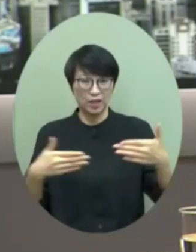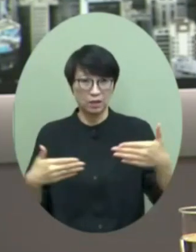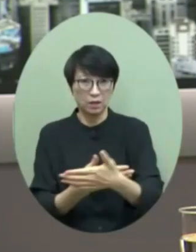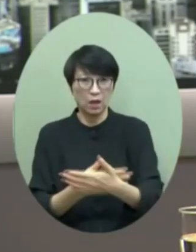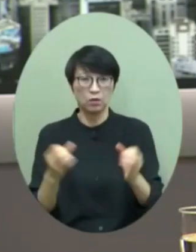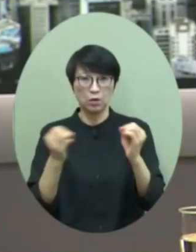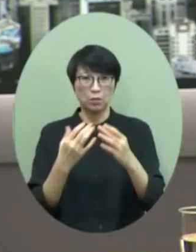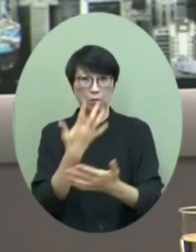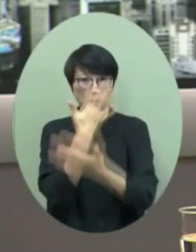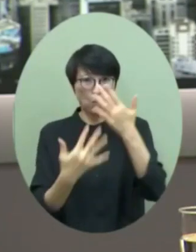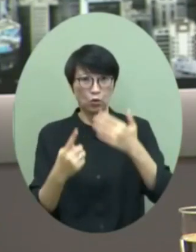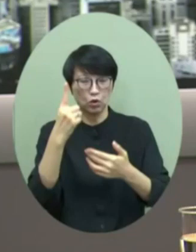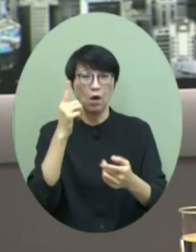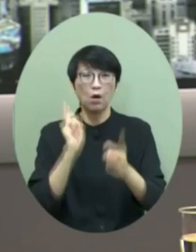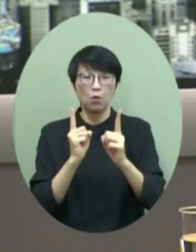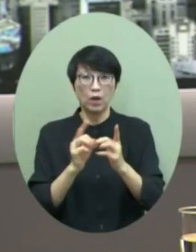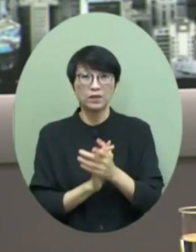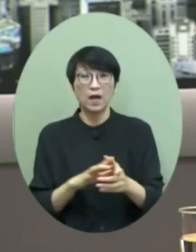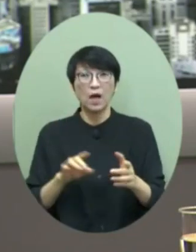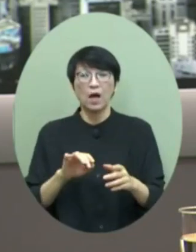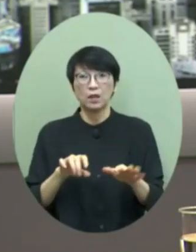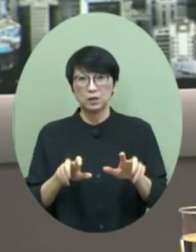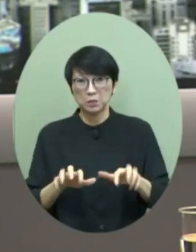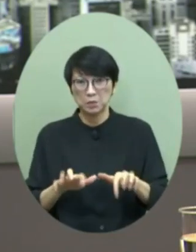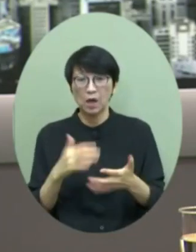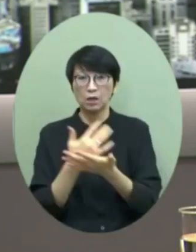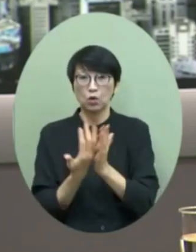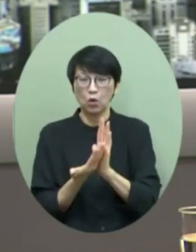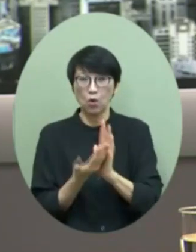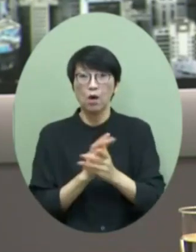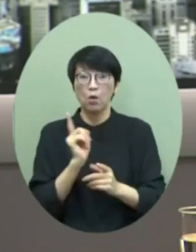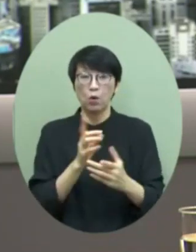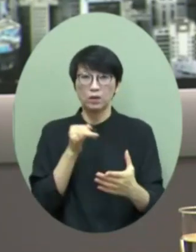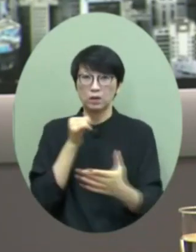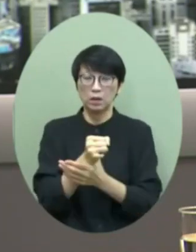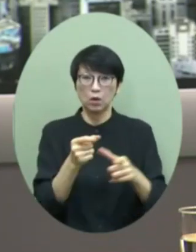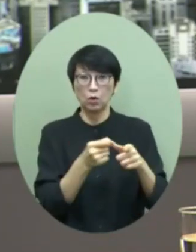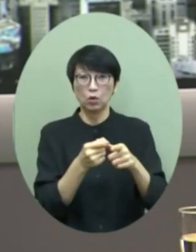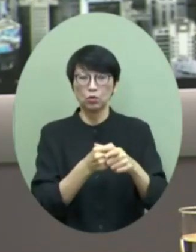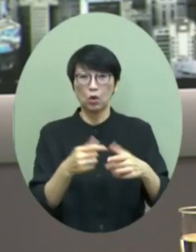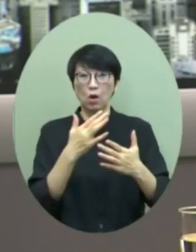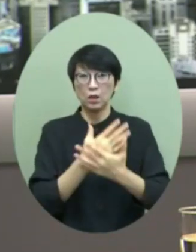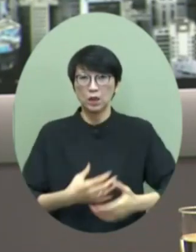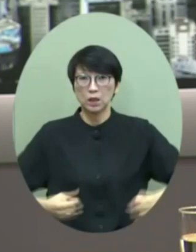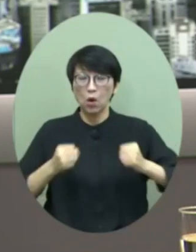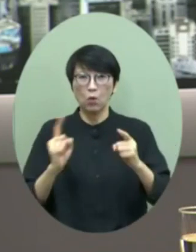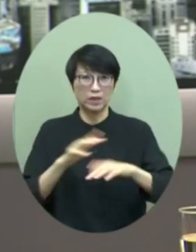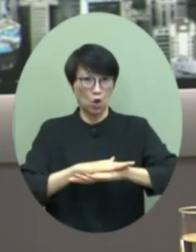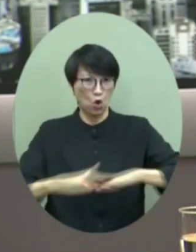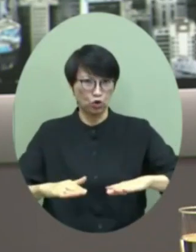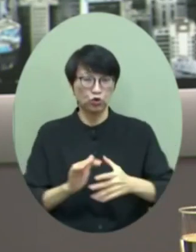of poisonous or radioactive substances, pathogens of infectious disease or other substances, sabotage of means of